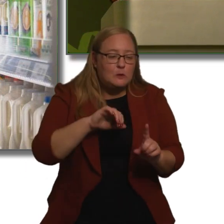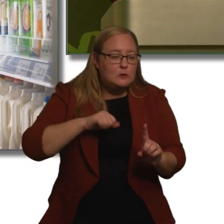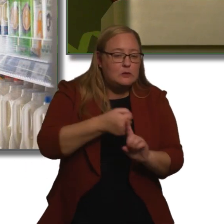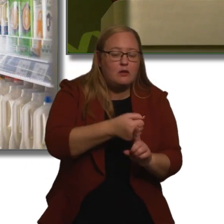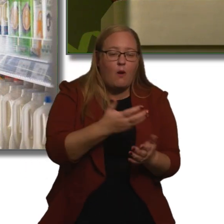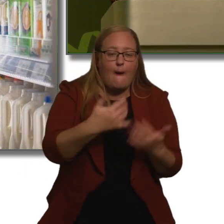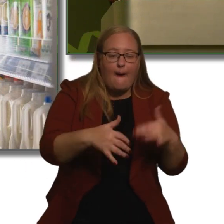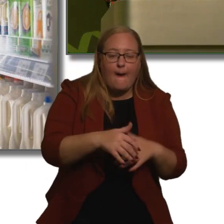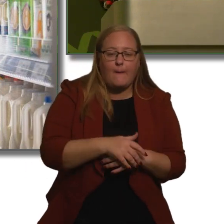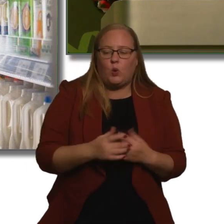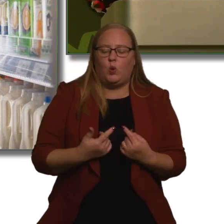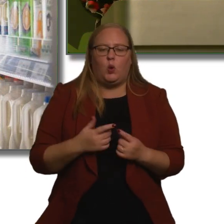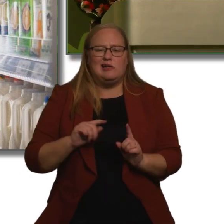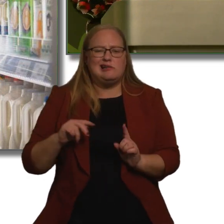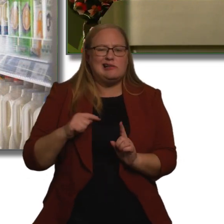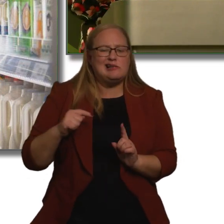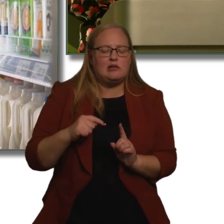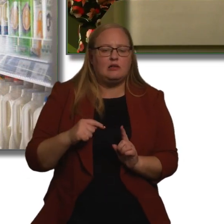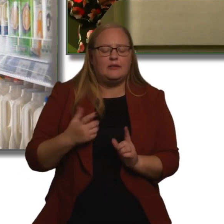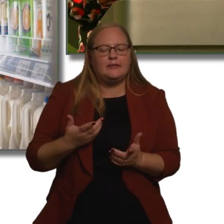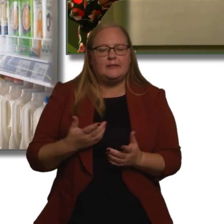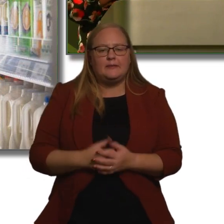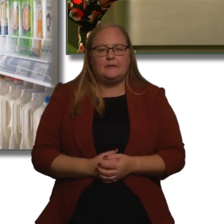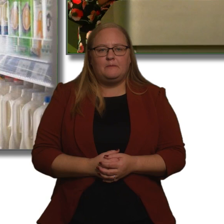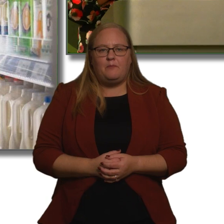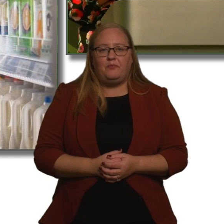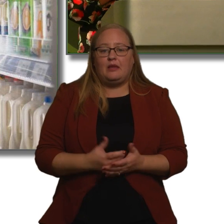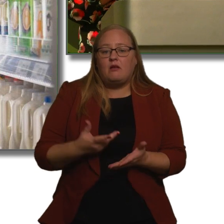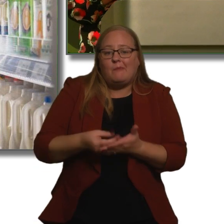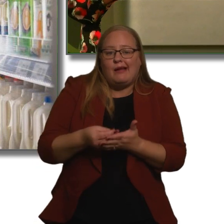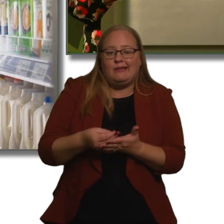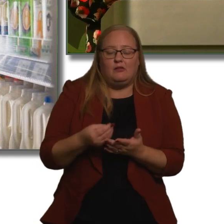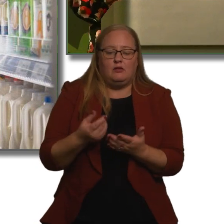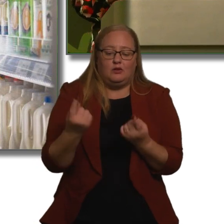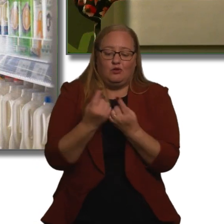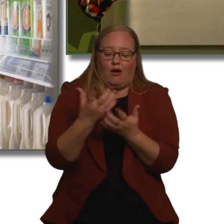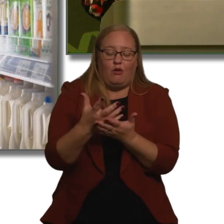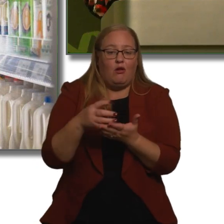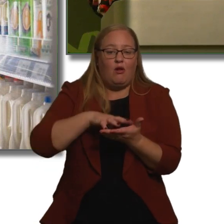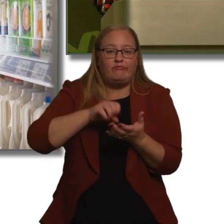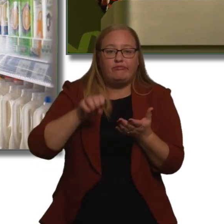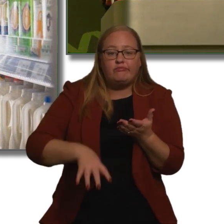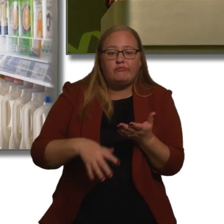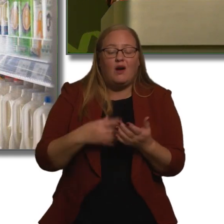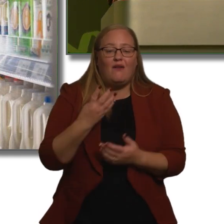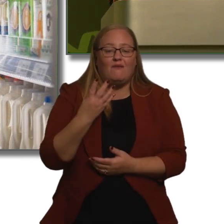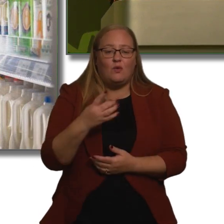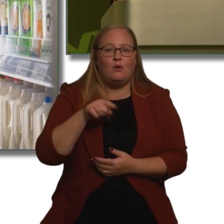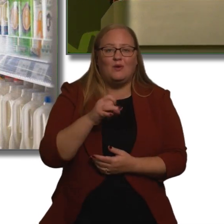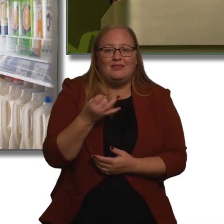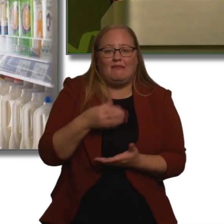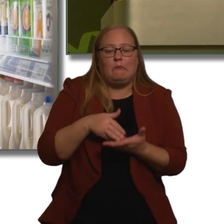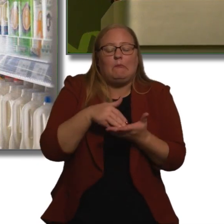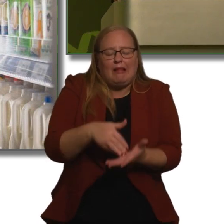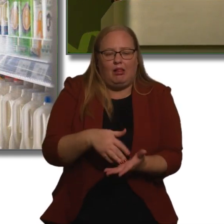also amounted to a loss of £4.7 million worth of stock. And top of the list is fresh